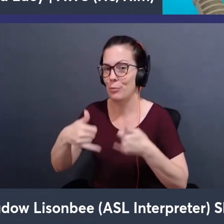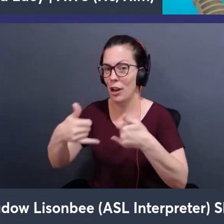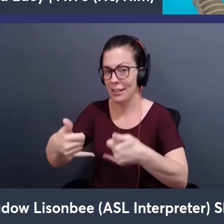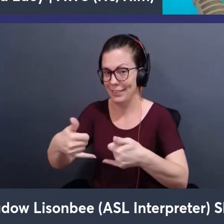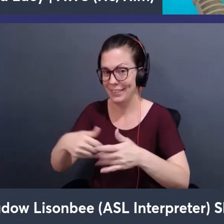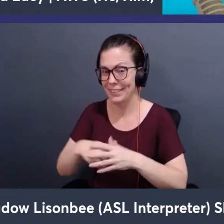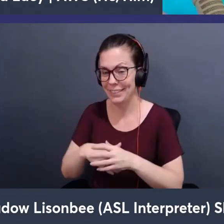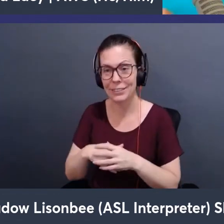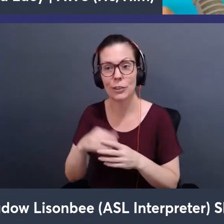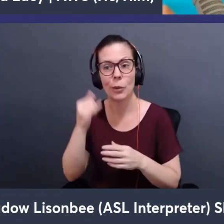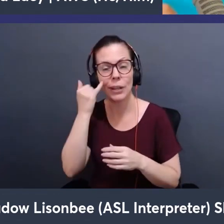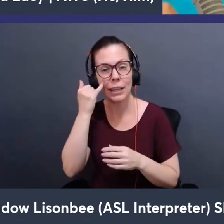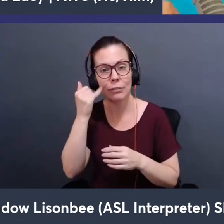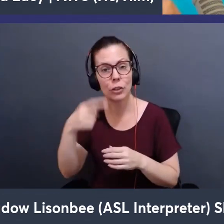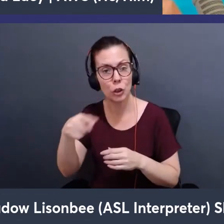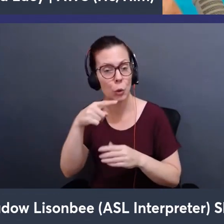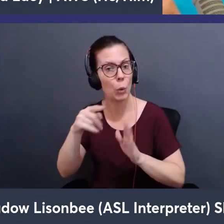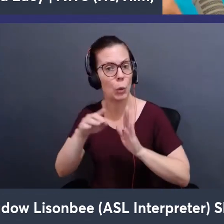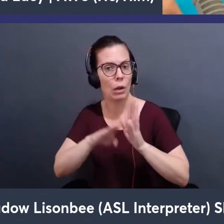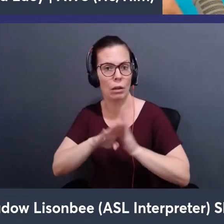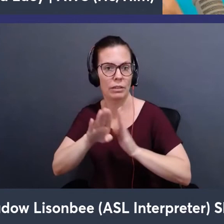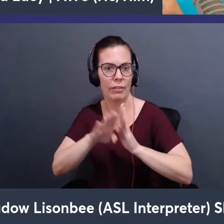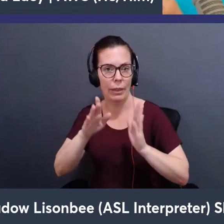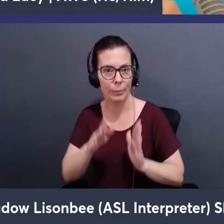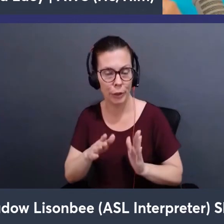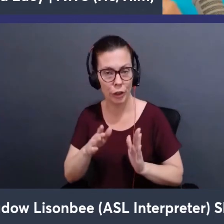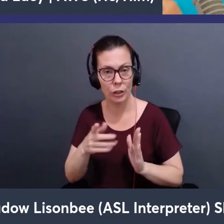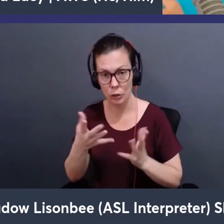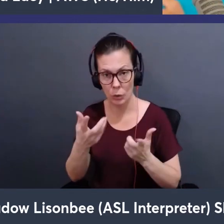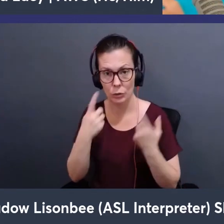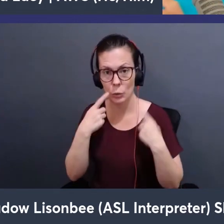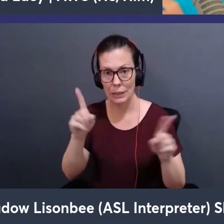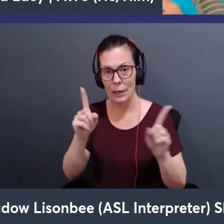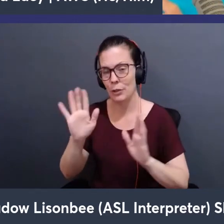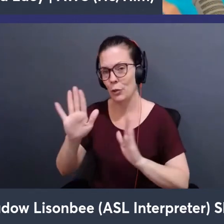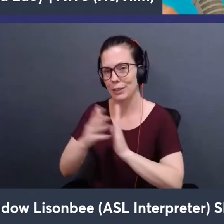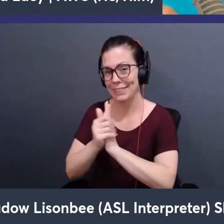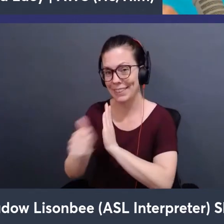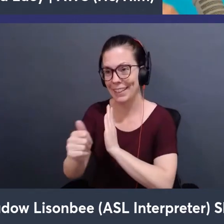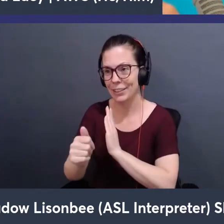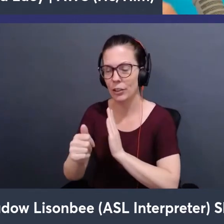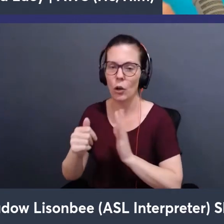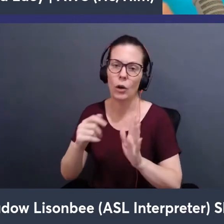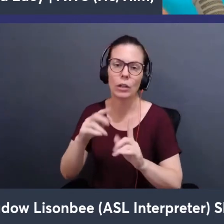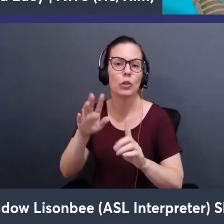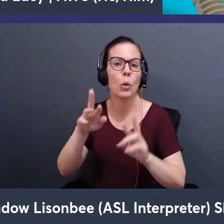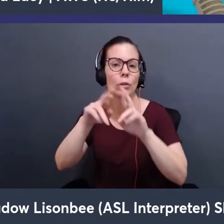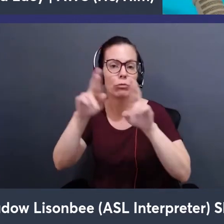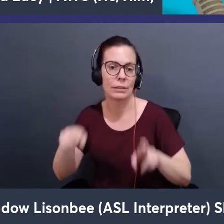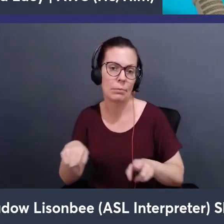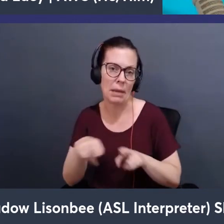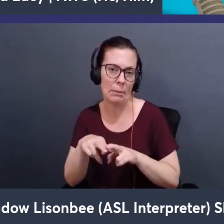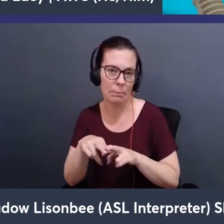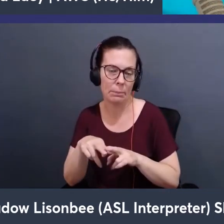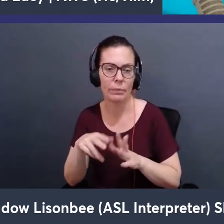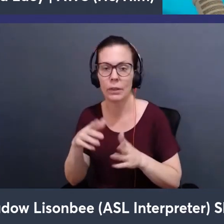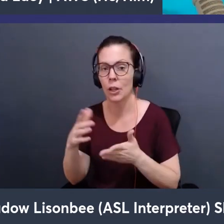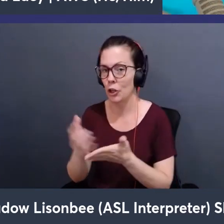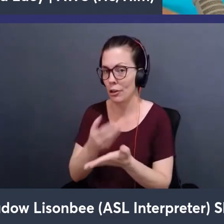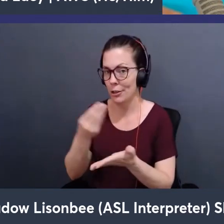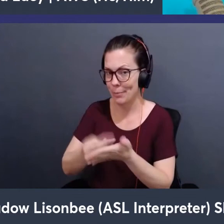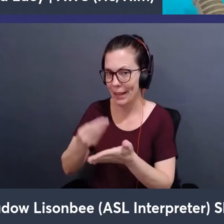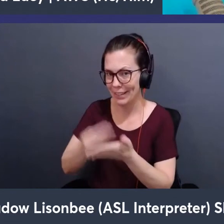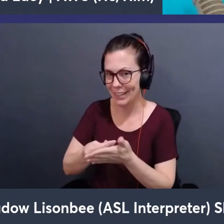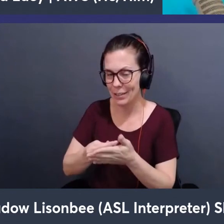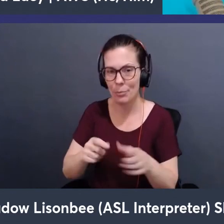So if you are a builder out there, if you want to enhance your skills, enhance your resume, make some money, and